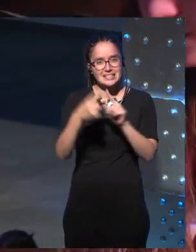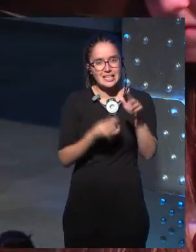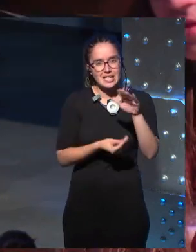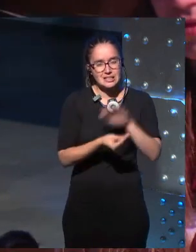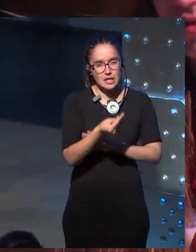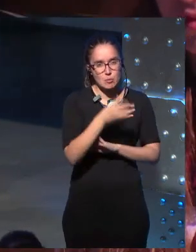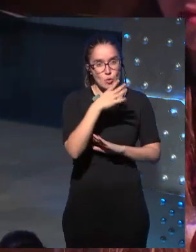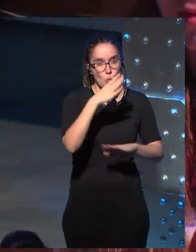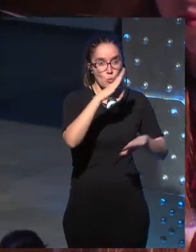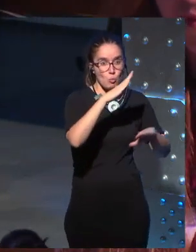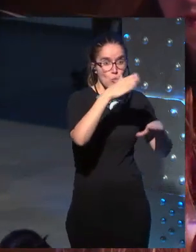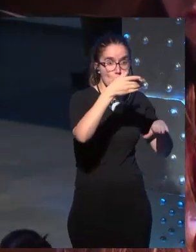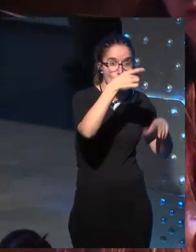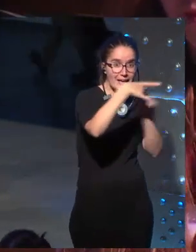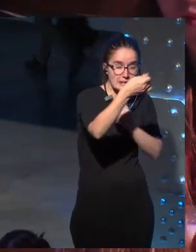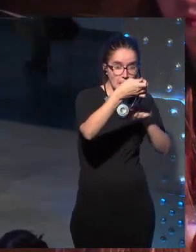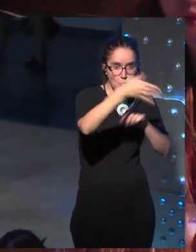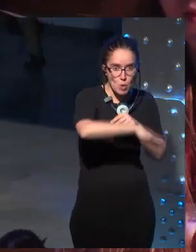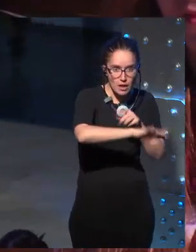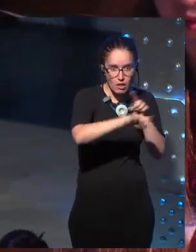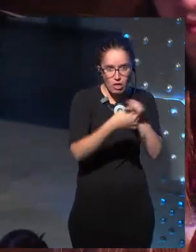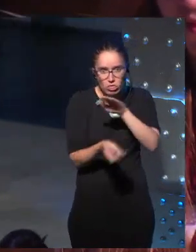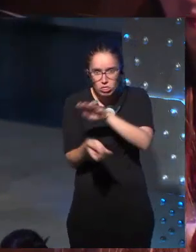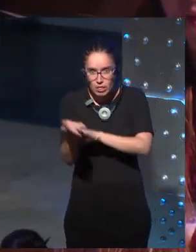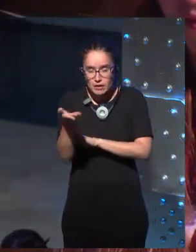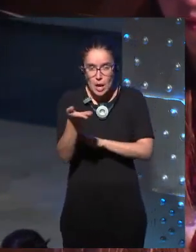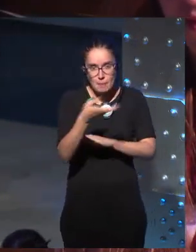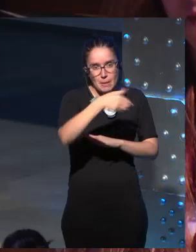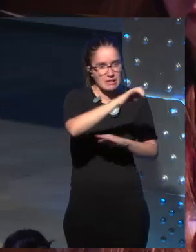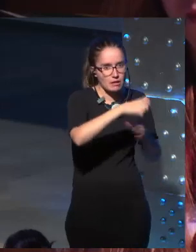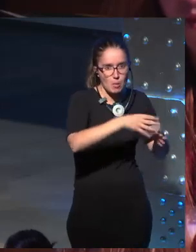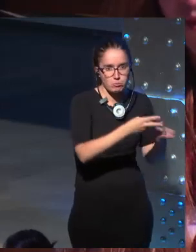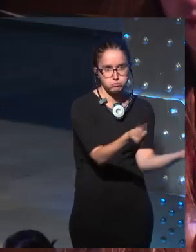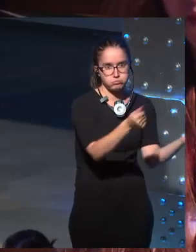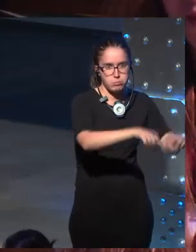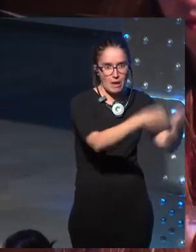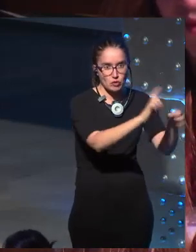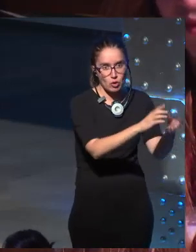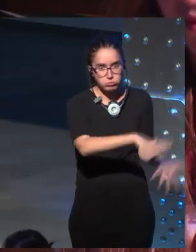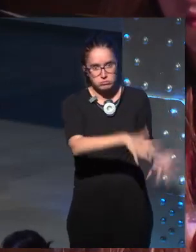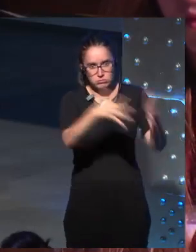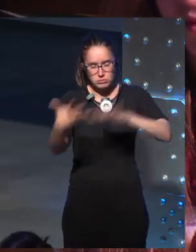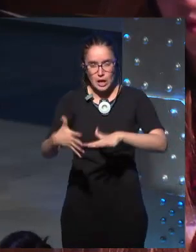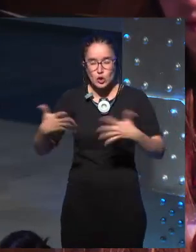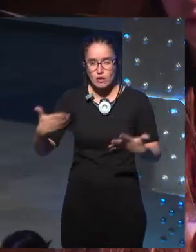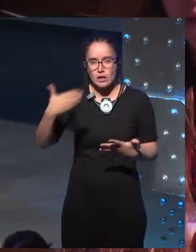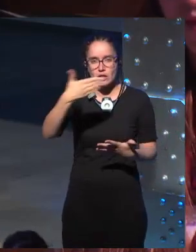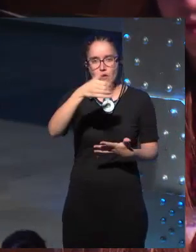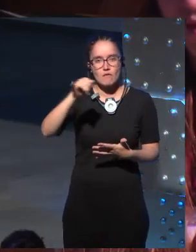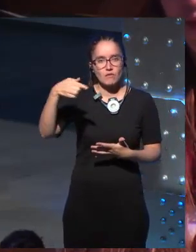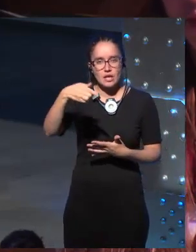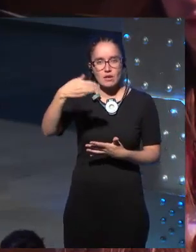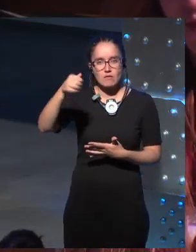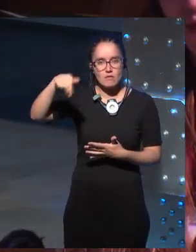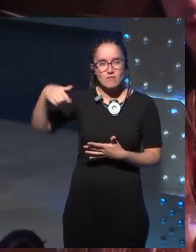that stars are born after the death of others, and that matter is not destroyed, but it converts.